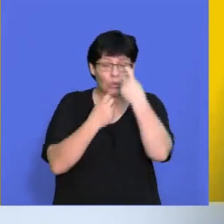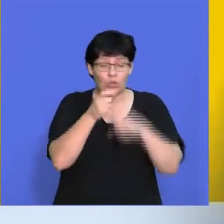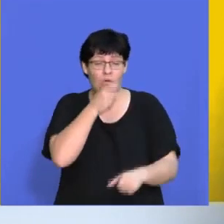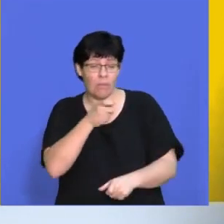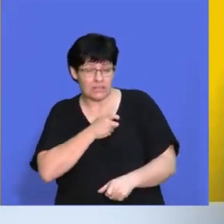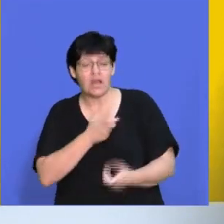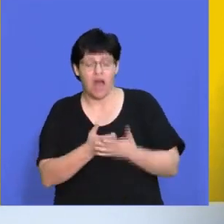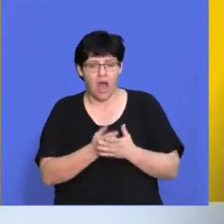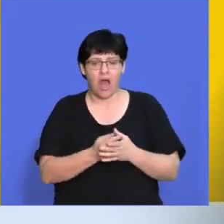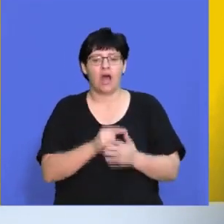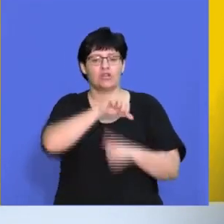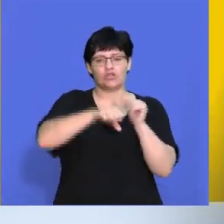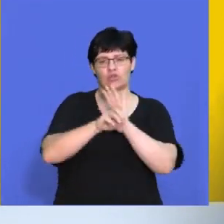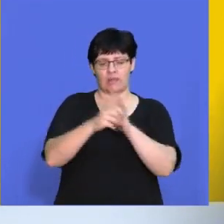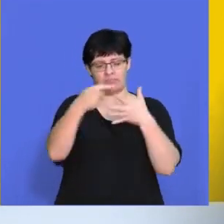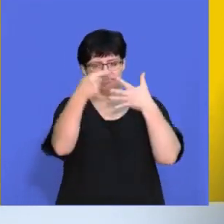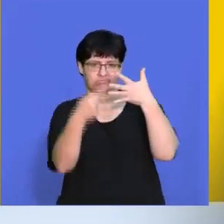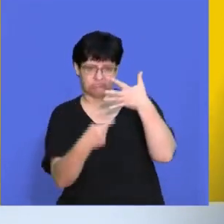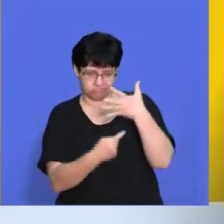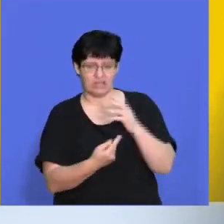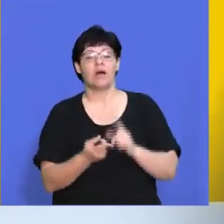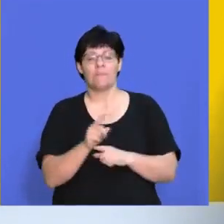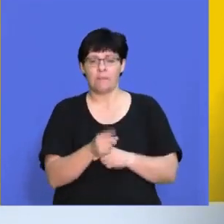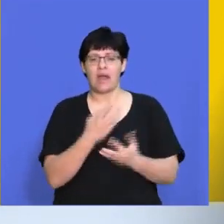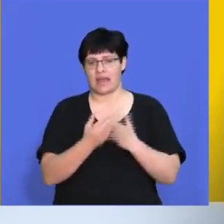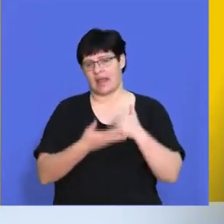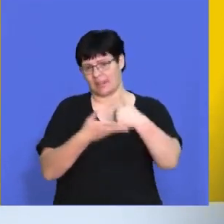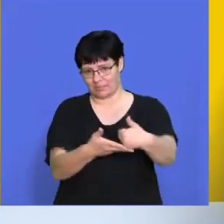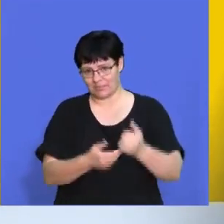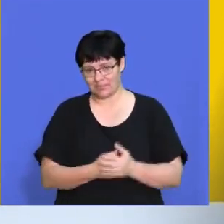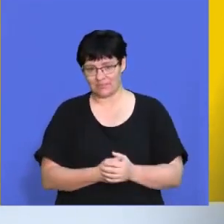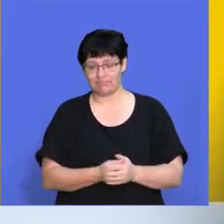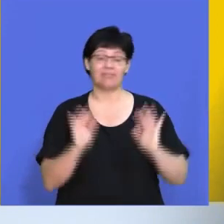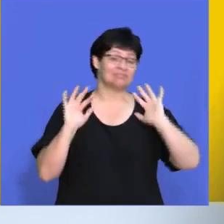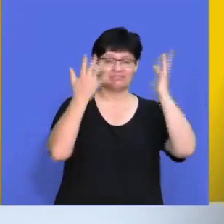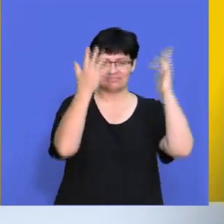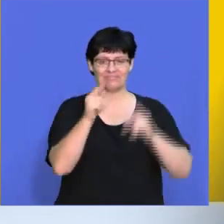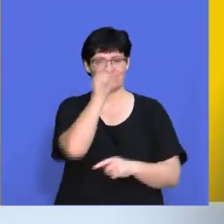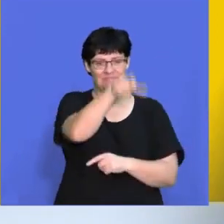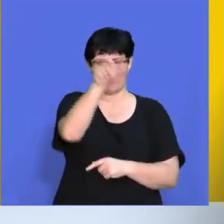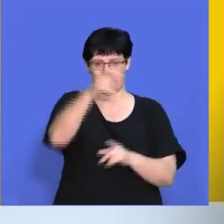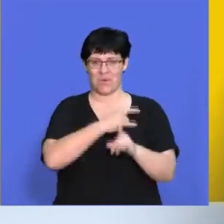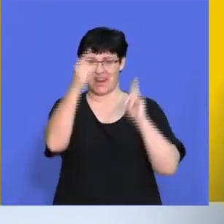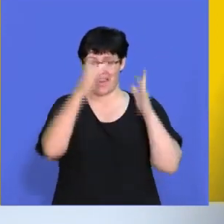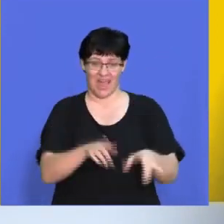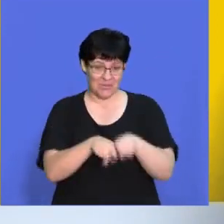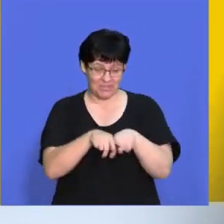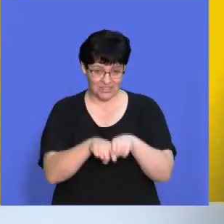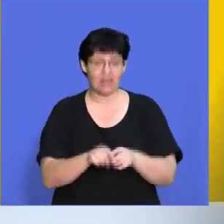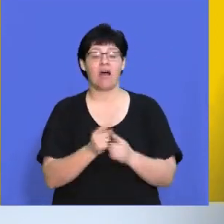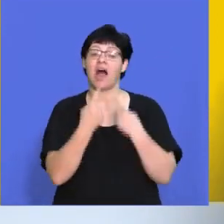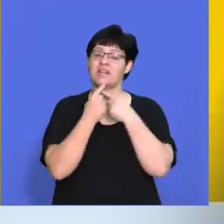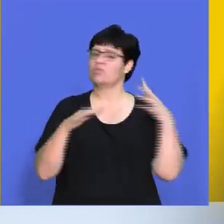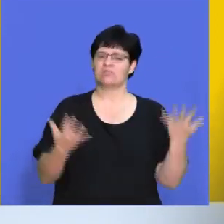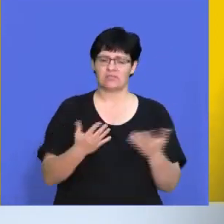comments, please hit us up on all of our social media platforms so that we can help you. Congratulations to all of the competition winners who will